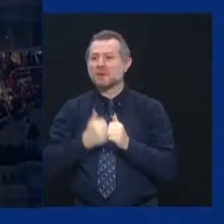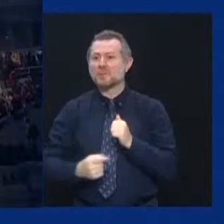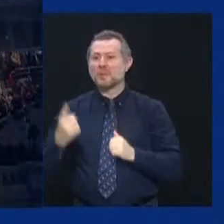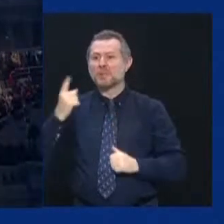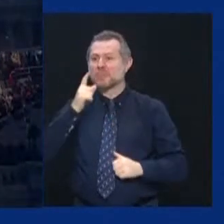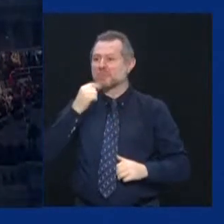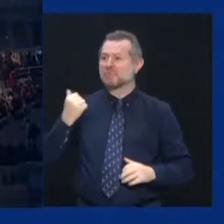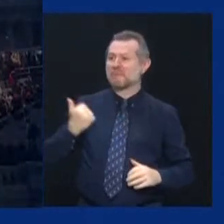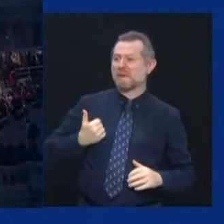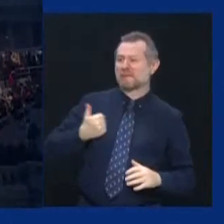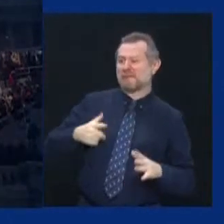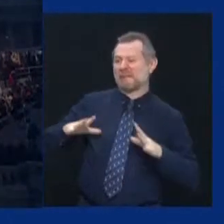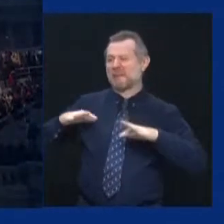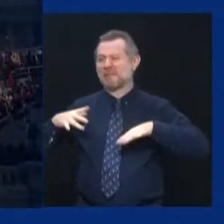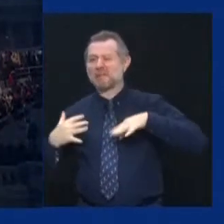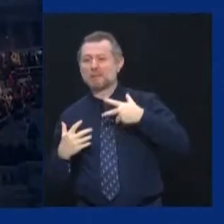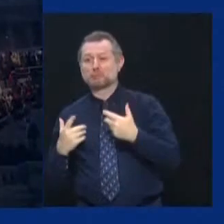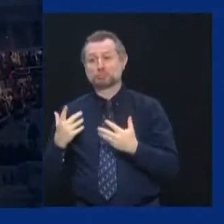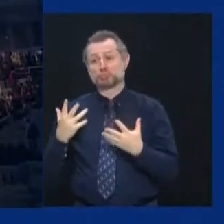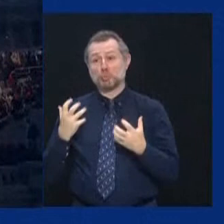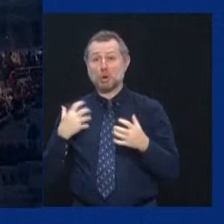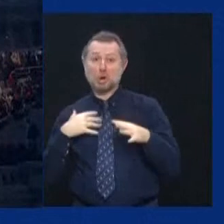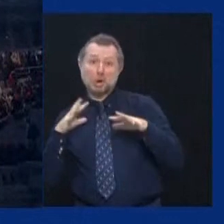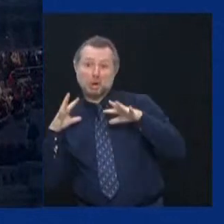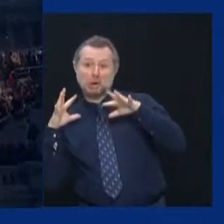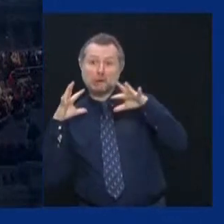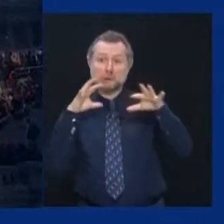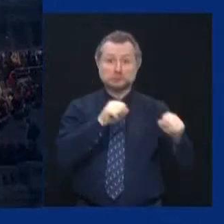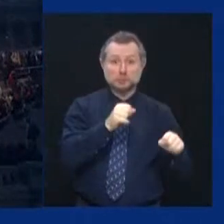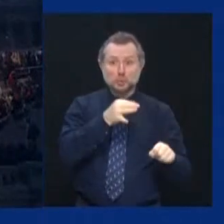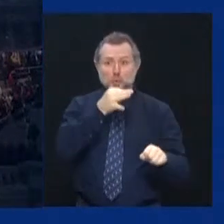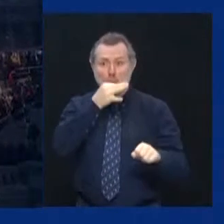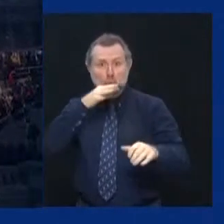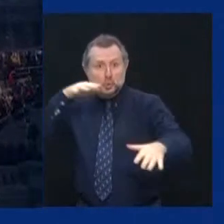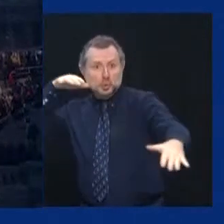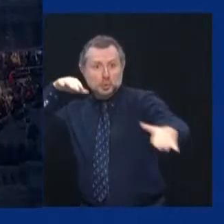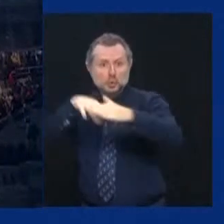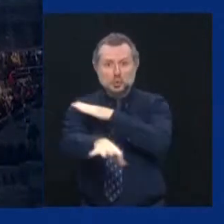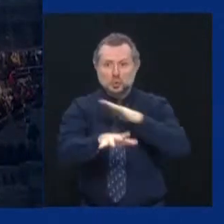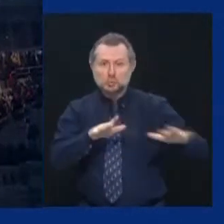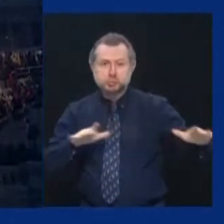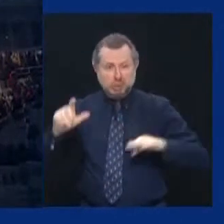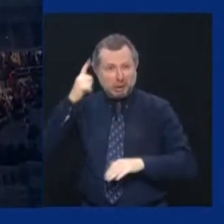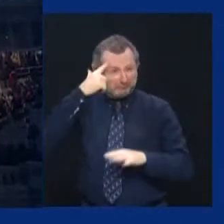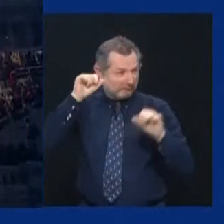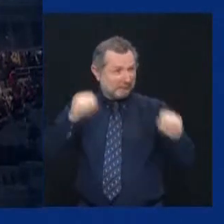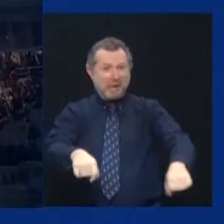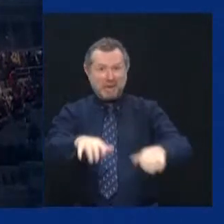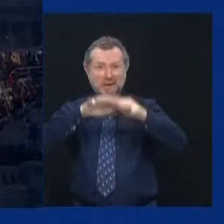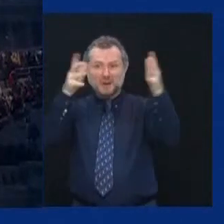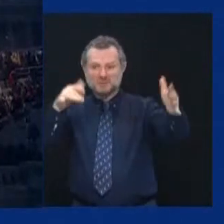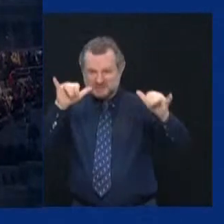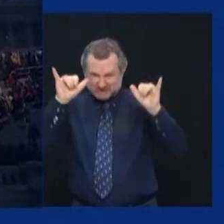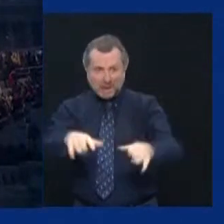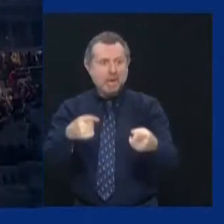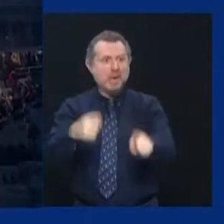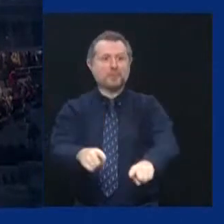any mob can literally take over the government, which is what they did.